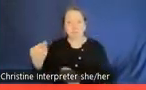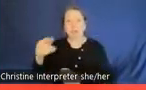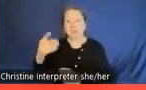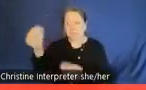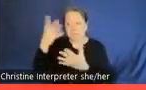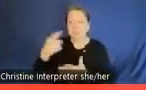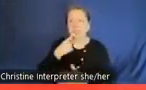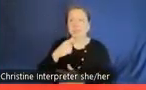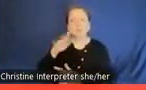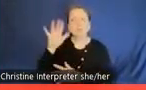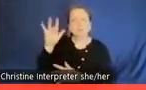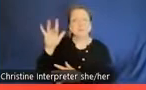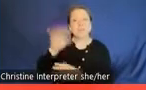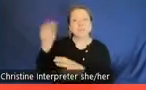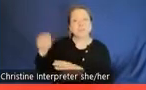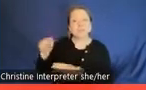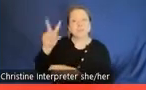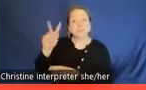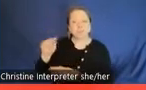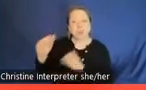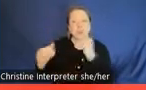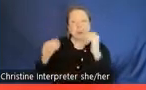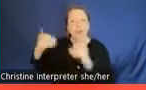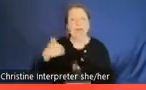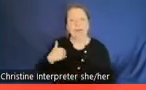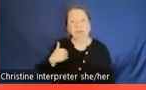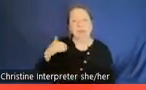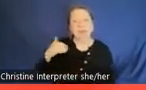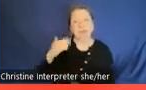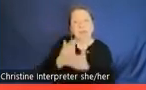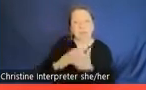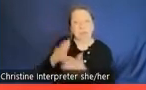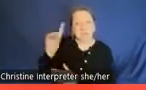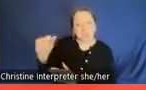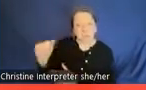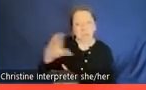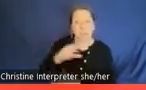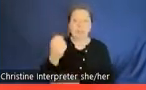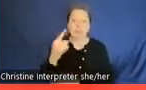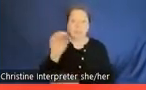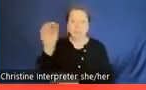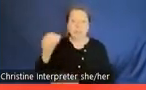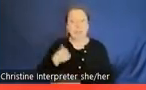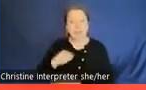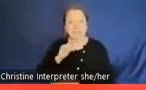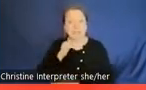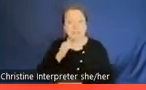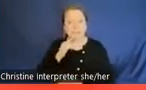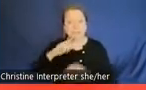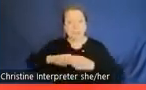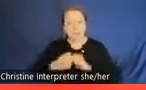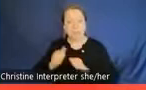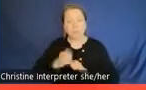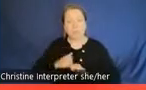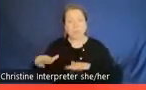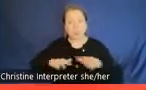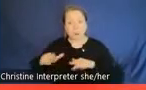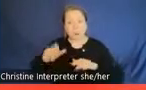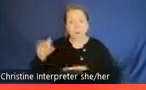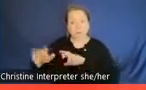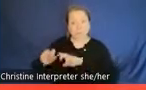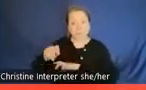of disability, and that about 11% have serious trouble walking or climbing stairs. Both